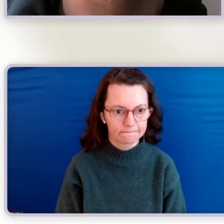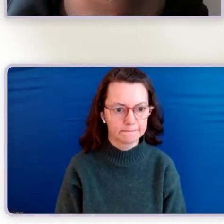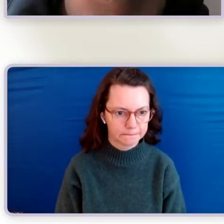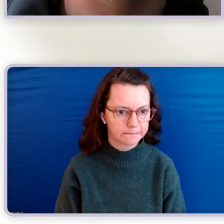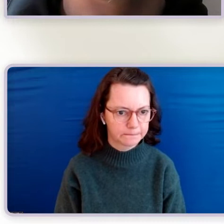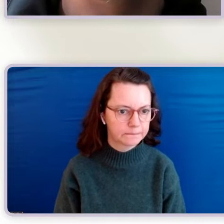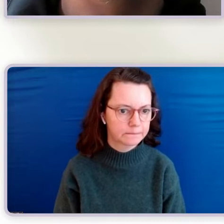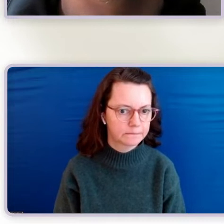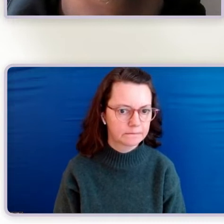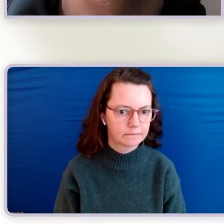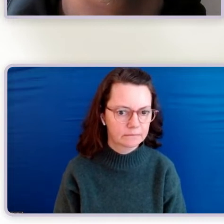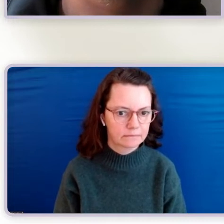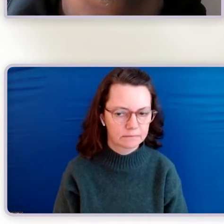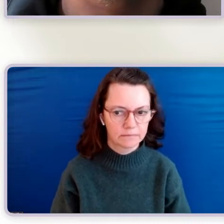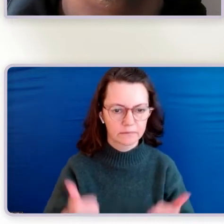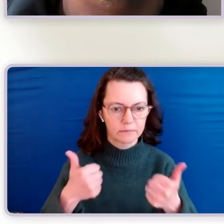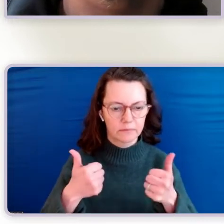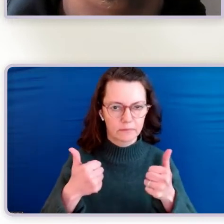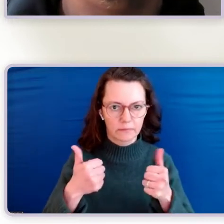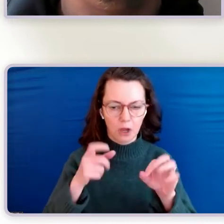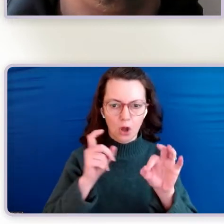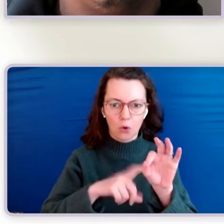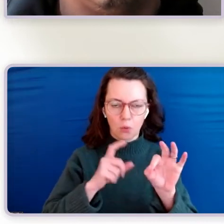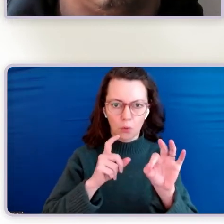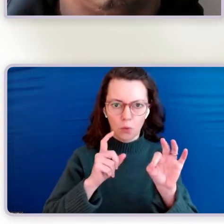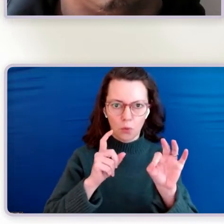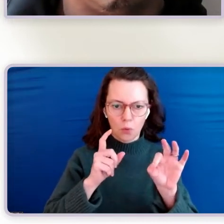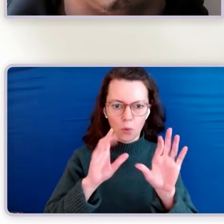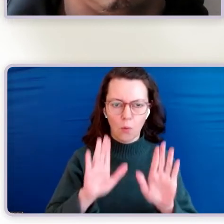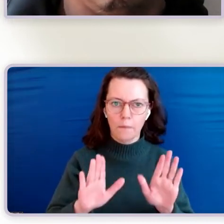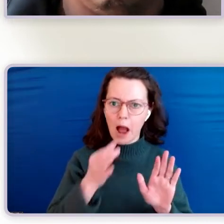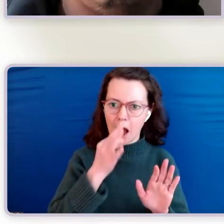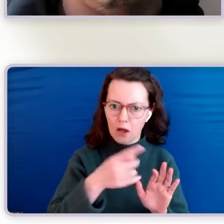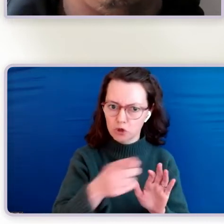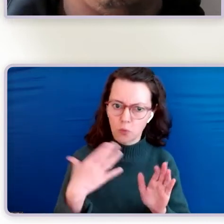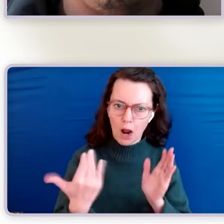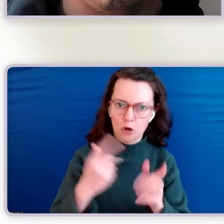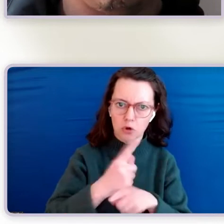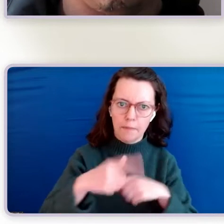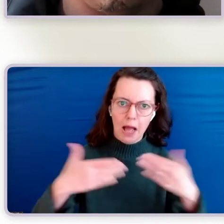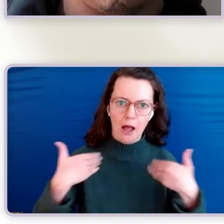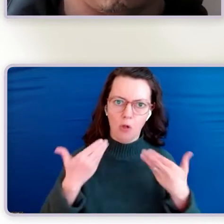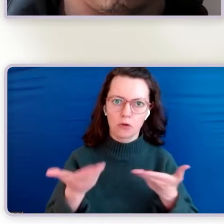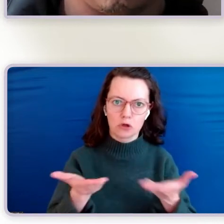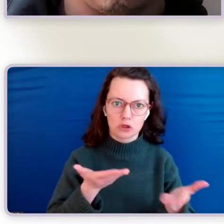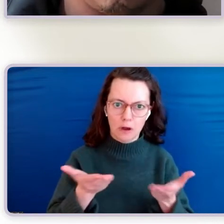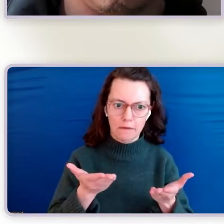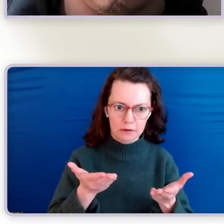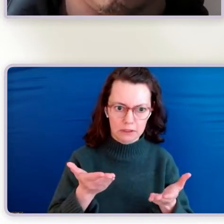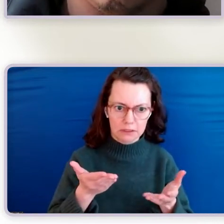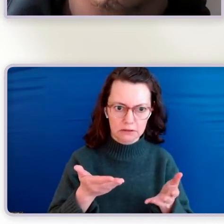Apologies, the questions dived off. Does anybody else want to dive in on health services before we get to the next question?